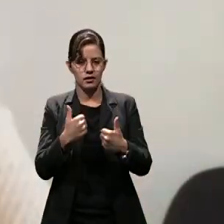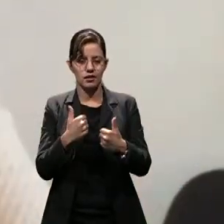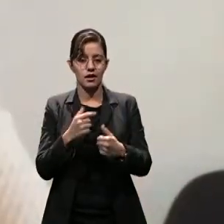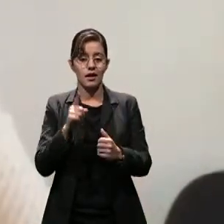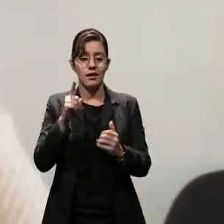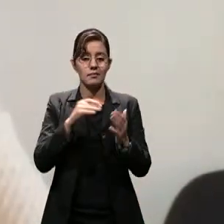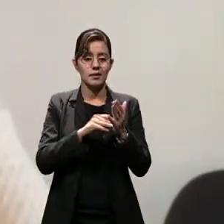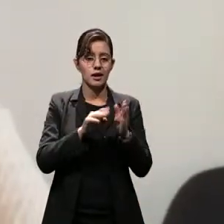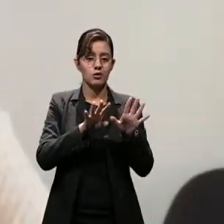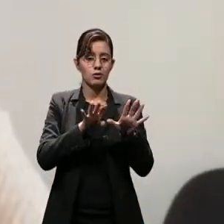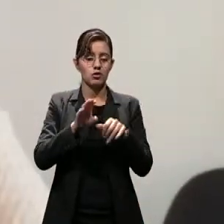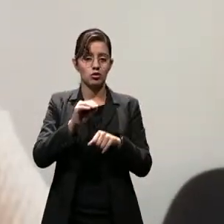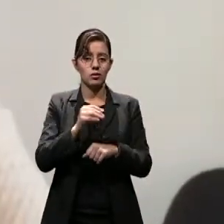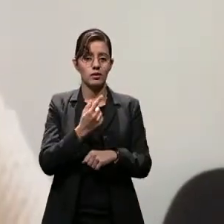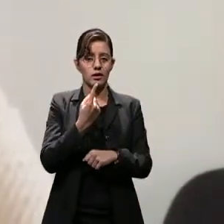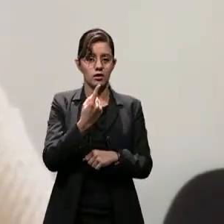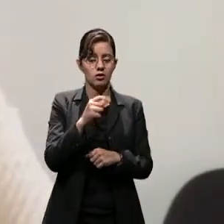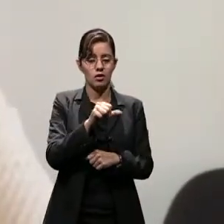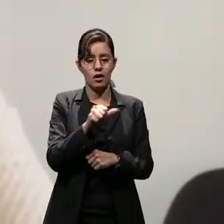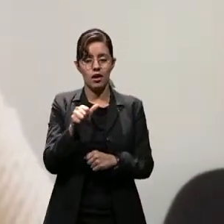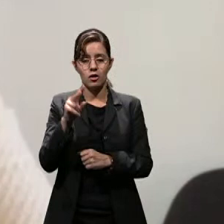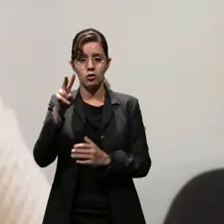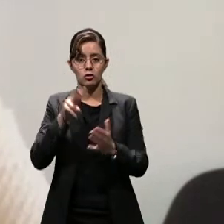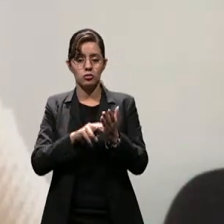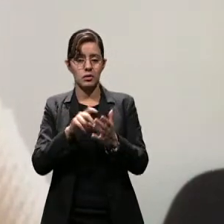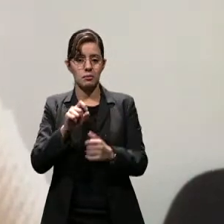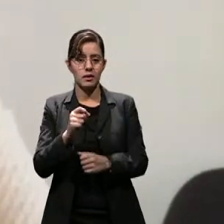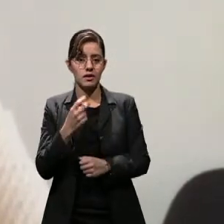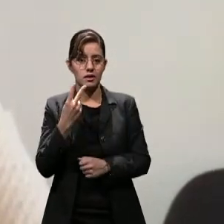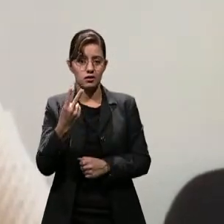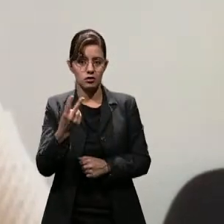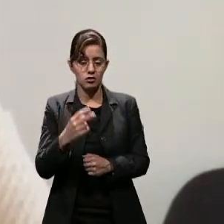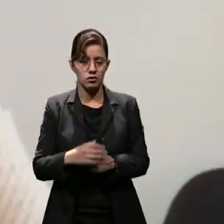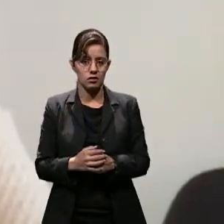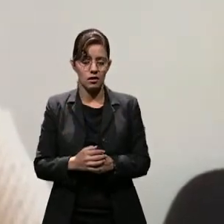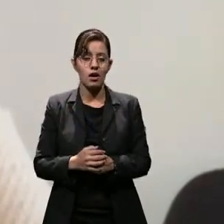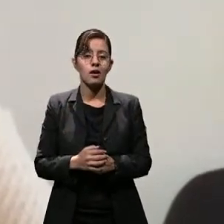been able to identify that between 1991 and